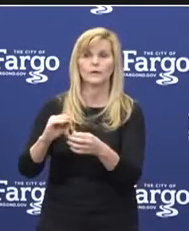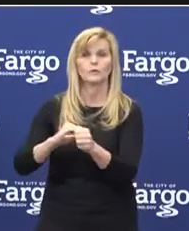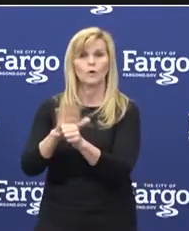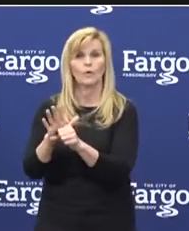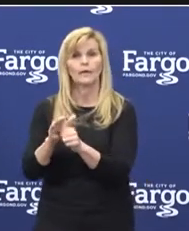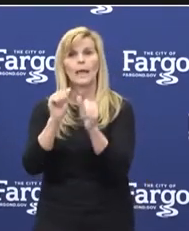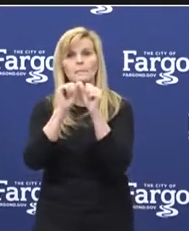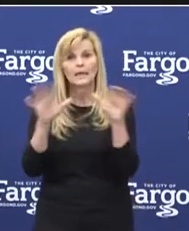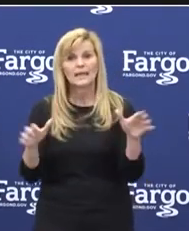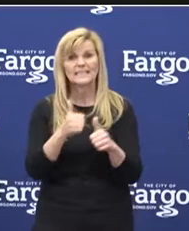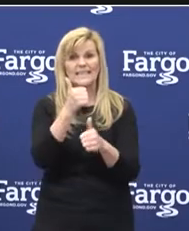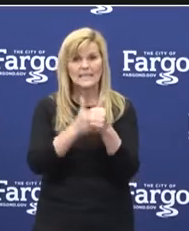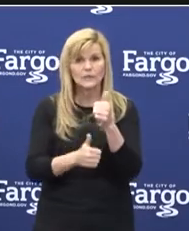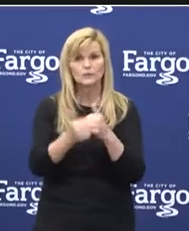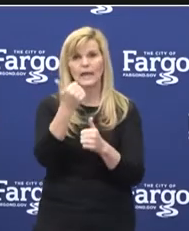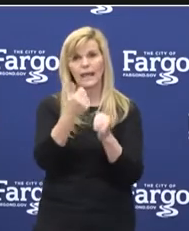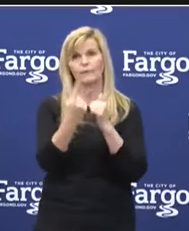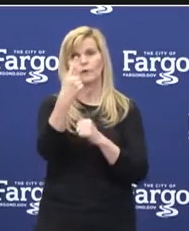to each and every one of you. Thank you,